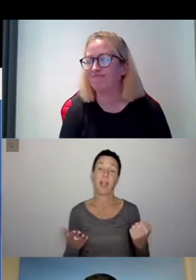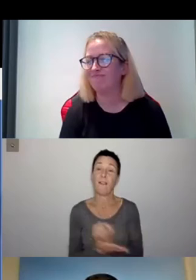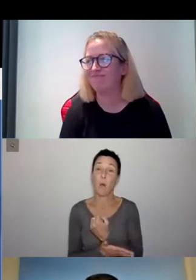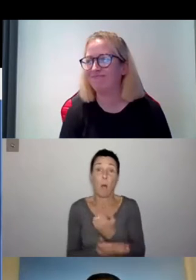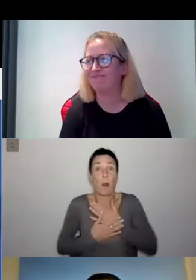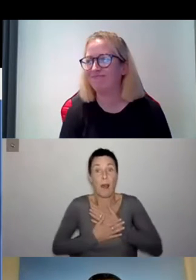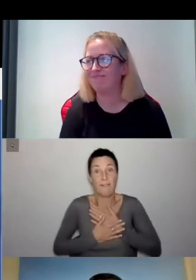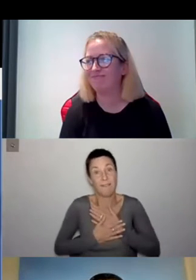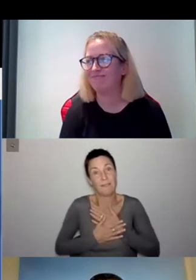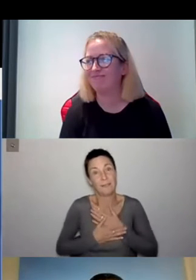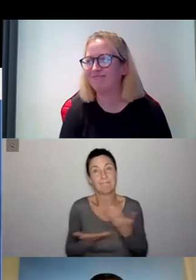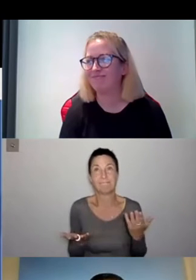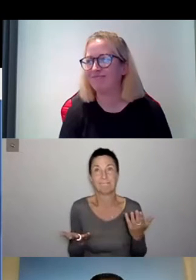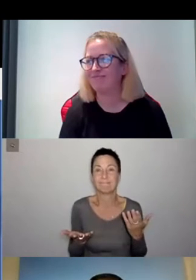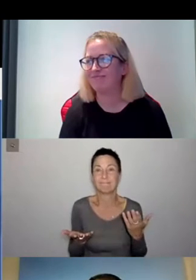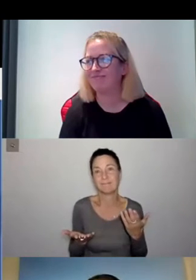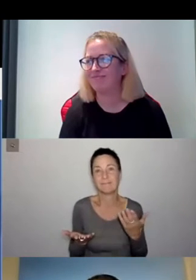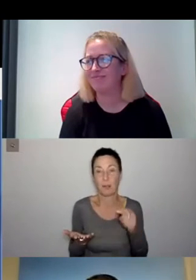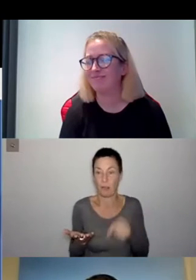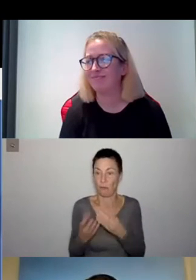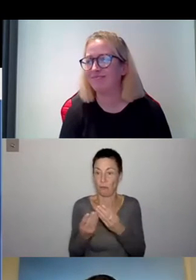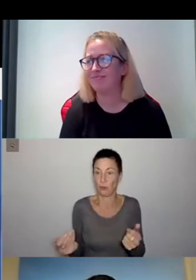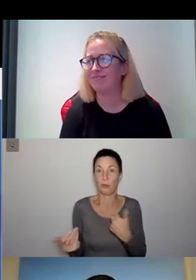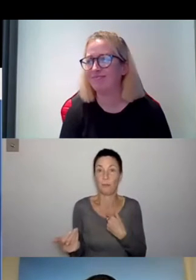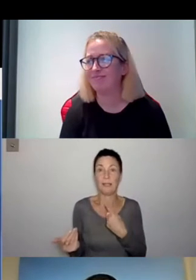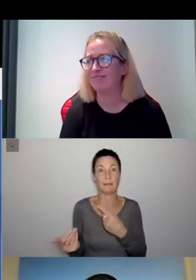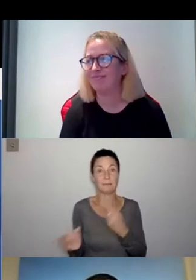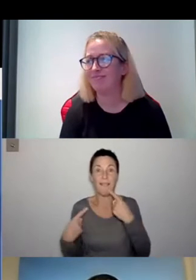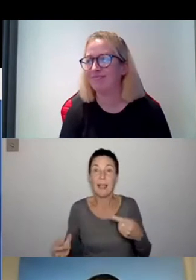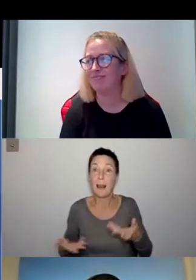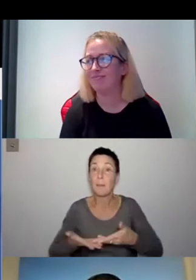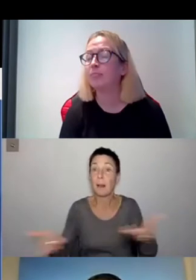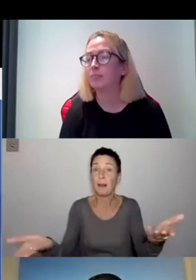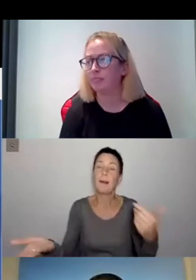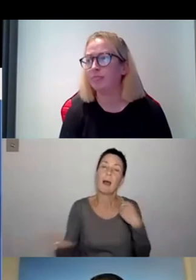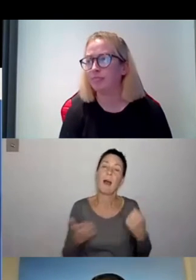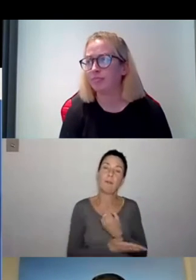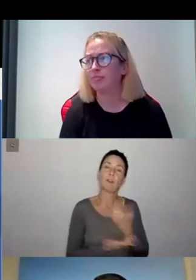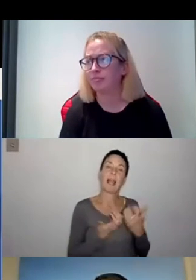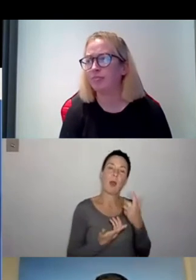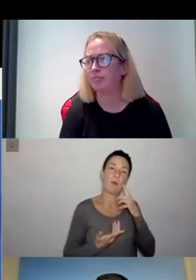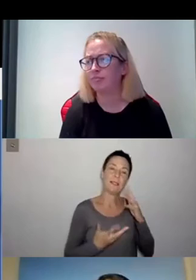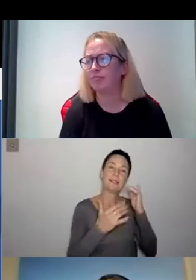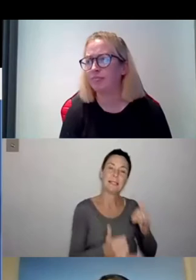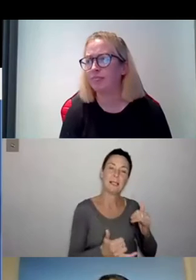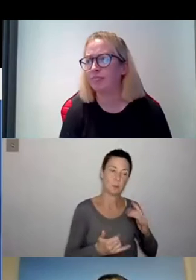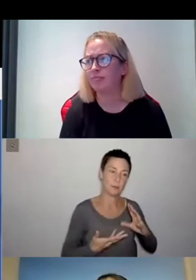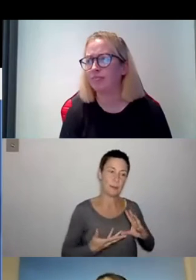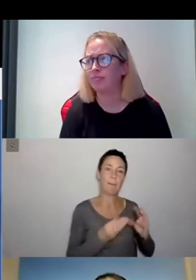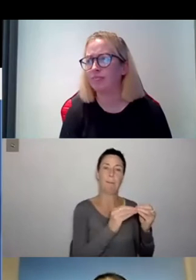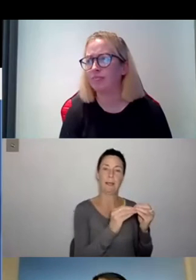for the resources to be directly available. Unfortunately, the way that the test was built, because I had to build it in to make sure